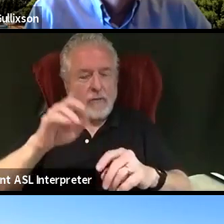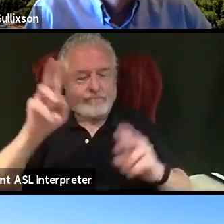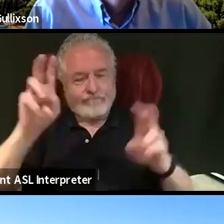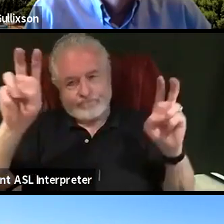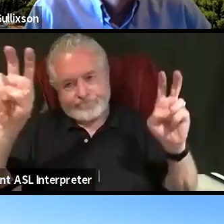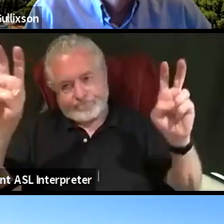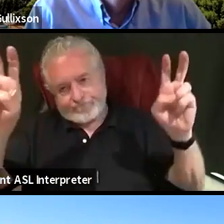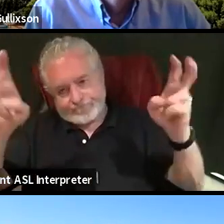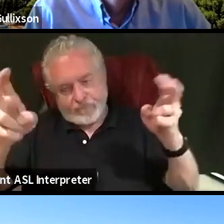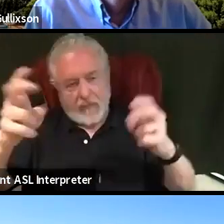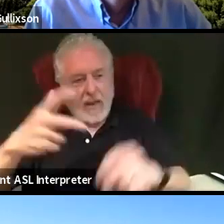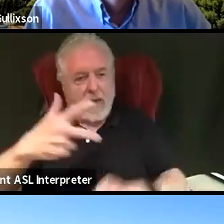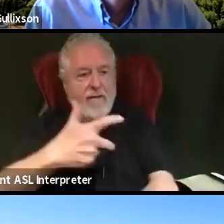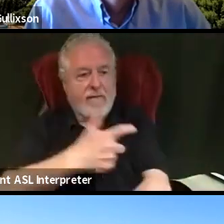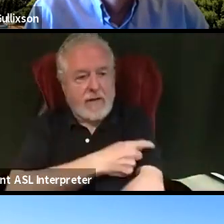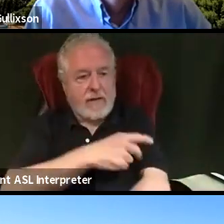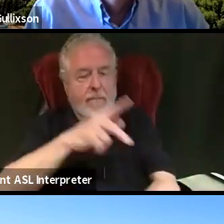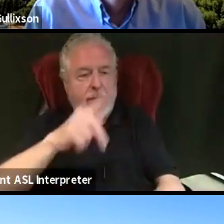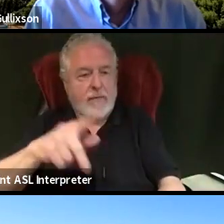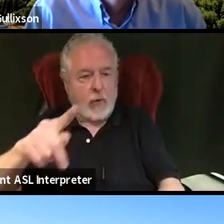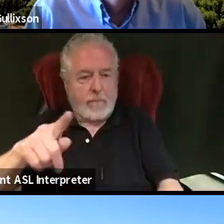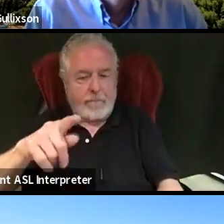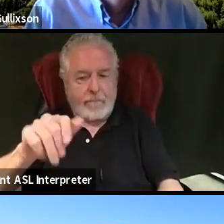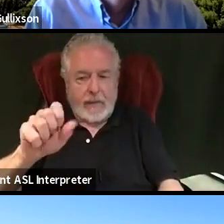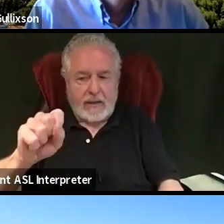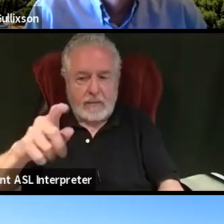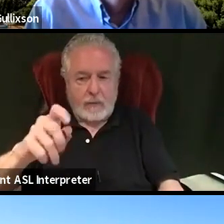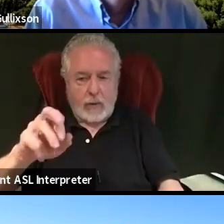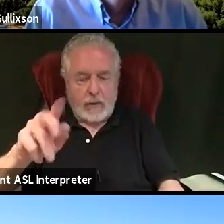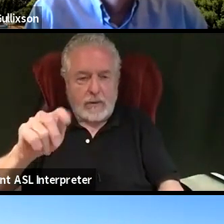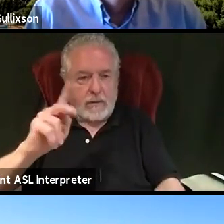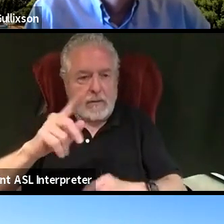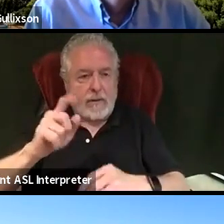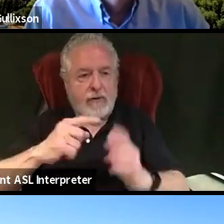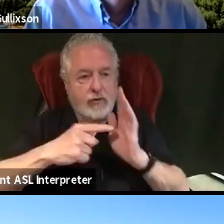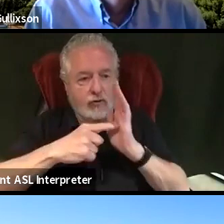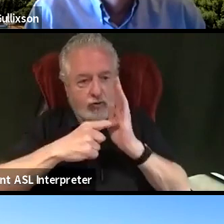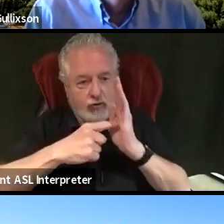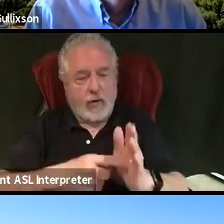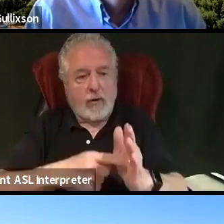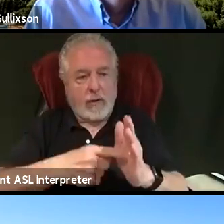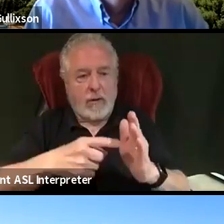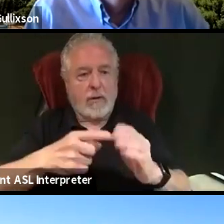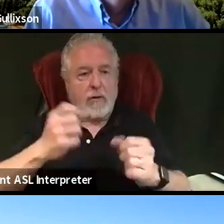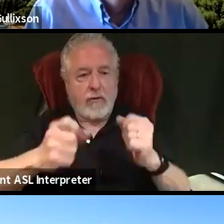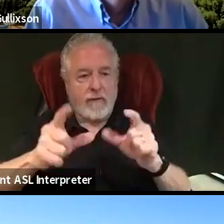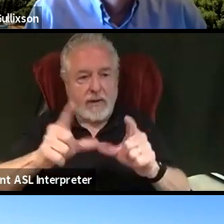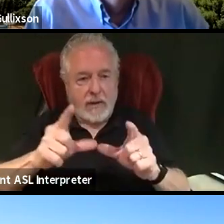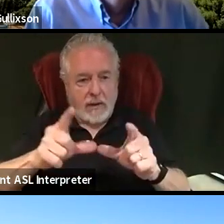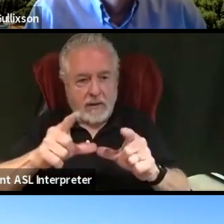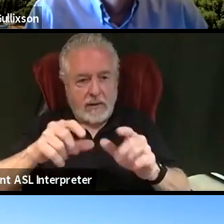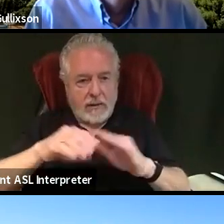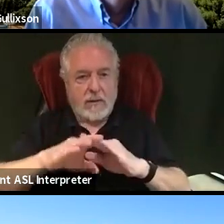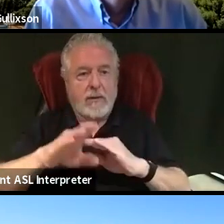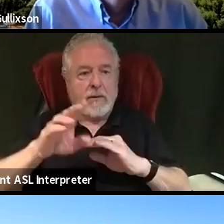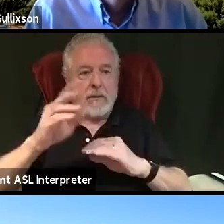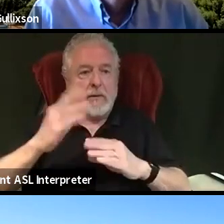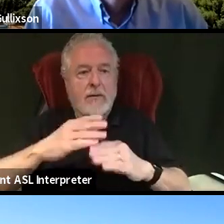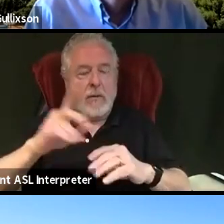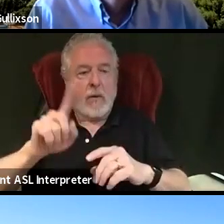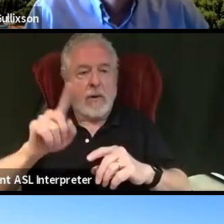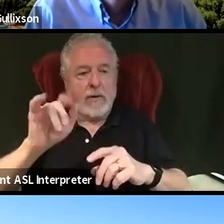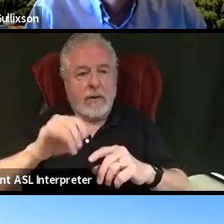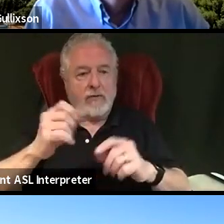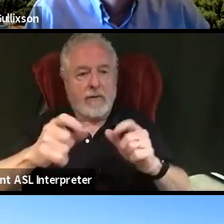unquote vaccine passport. If somebody has to show a driver's license to get into somewhere,